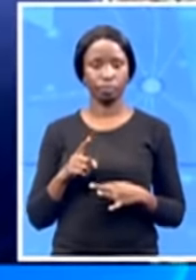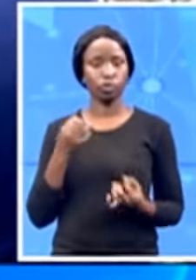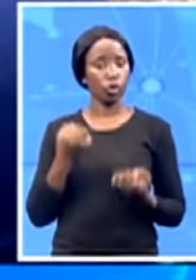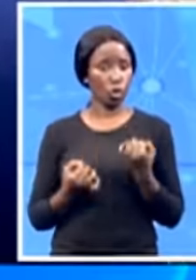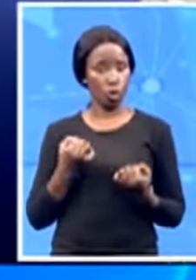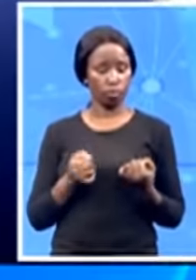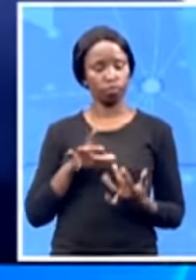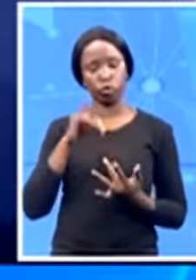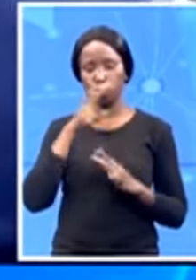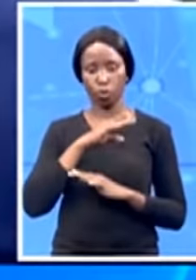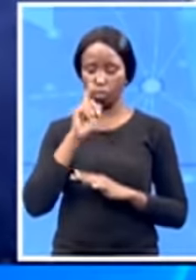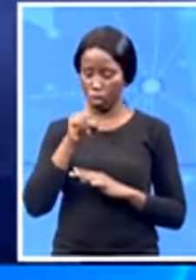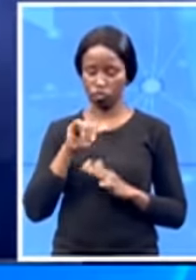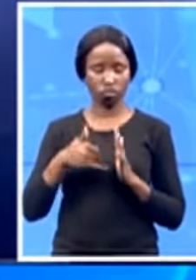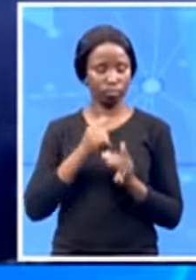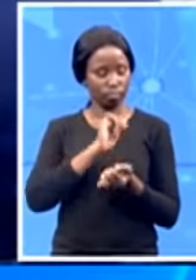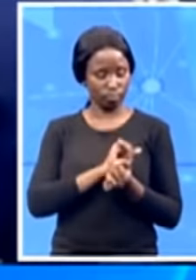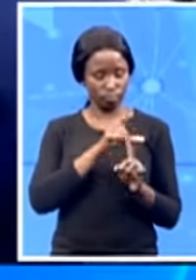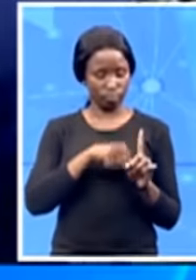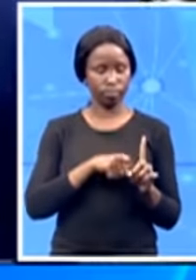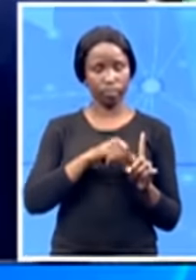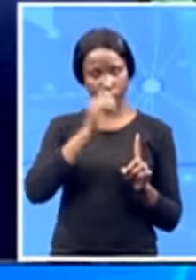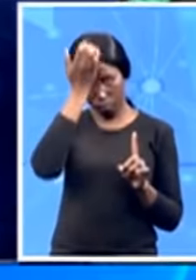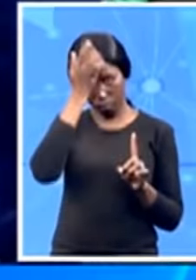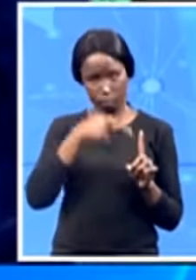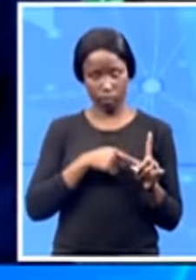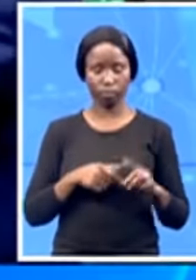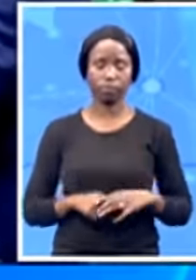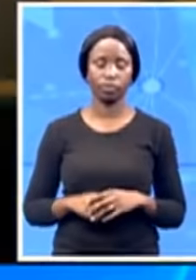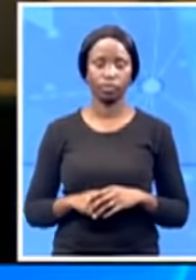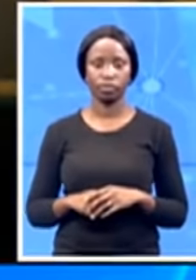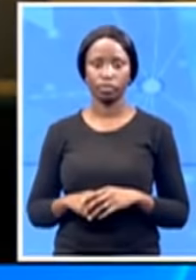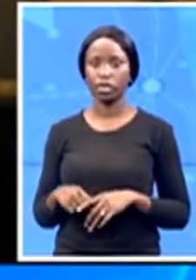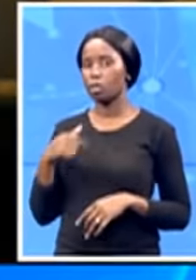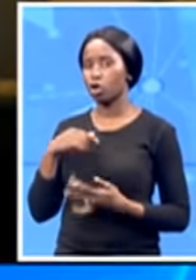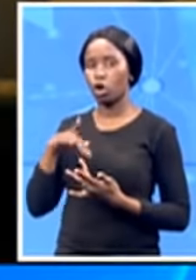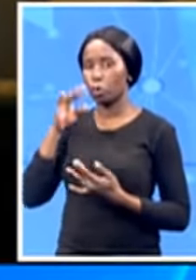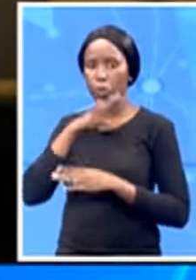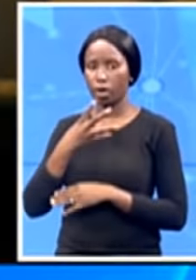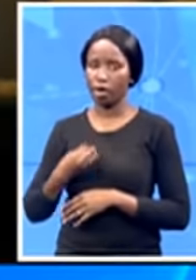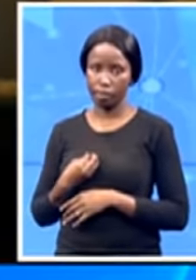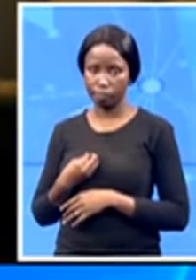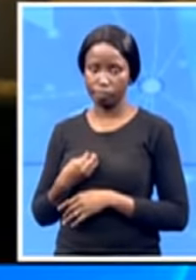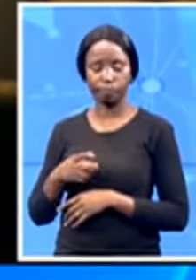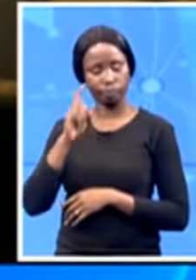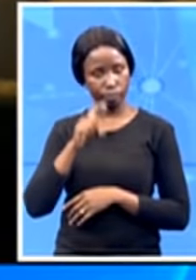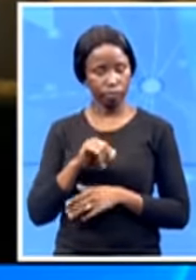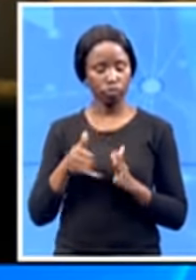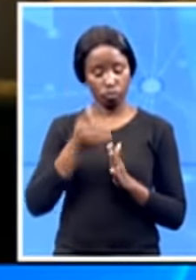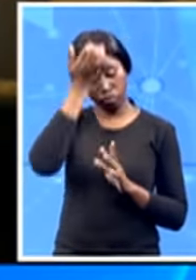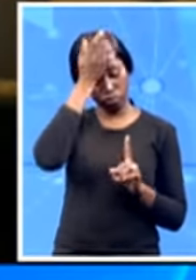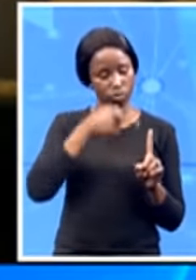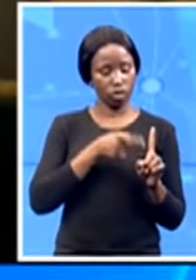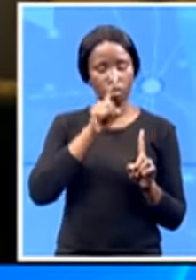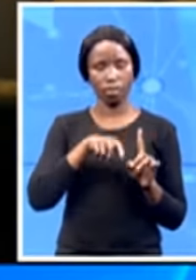president. I am left with no option but to commit Mr. Zuma to imprisonment with the hope that doing